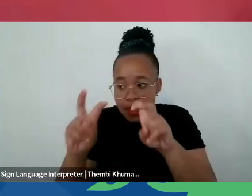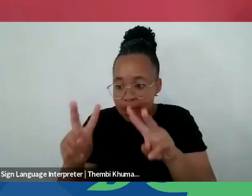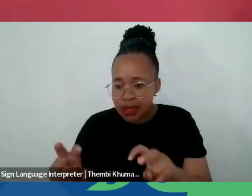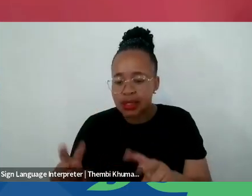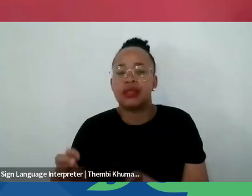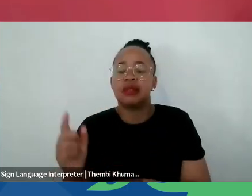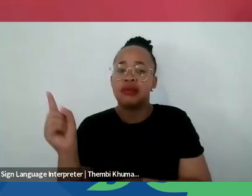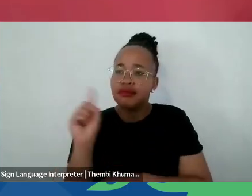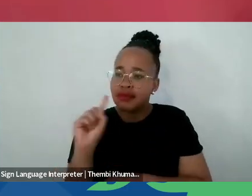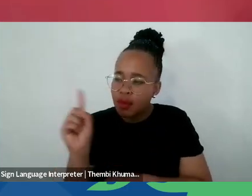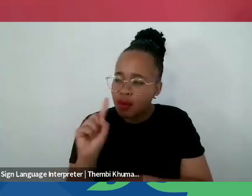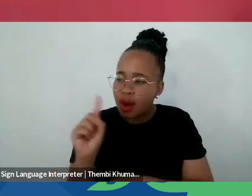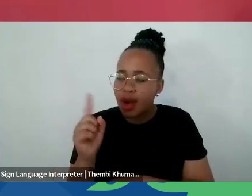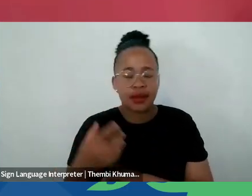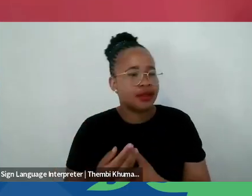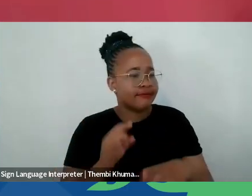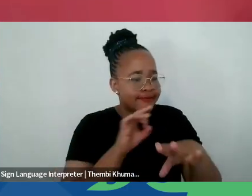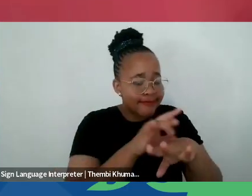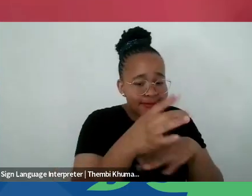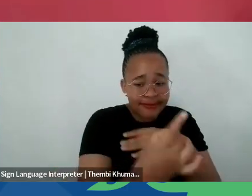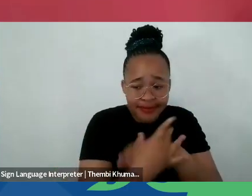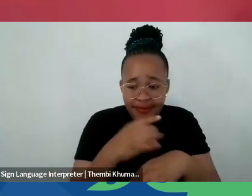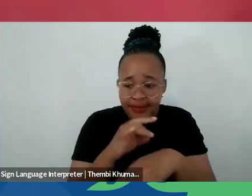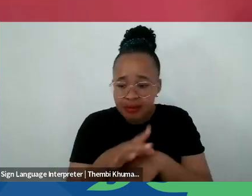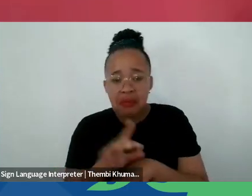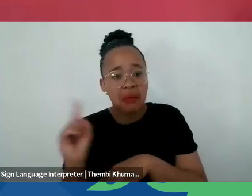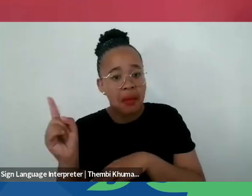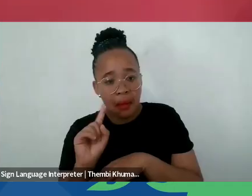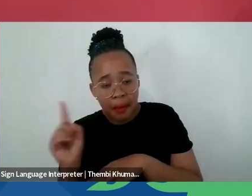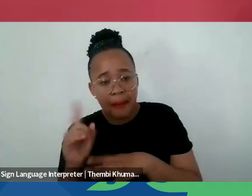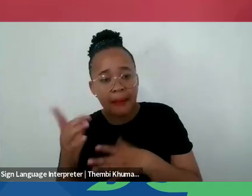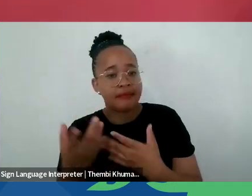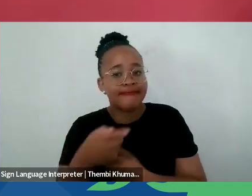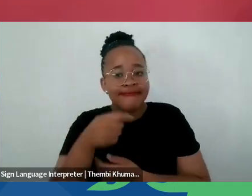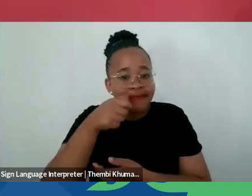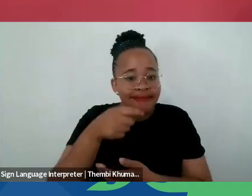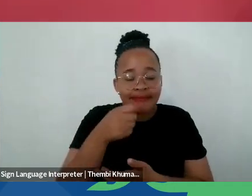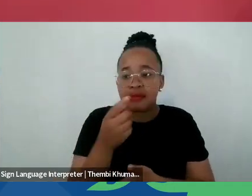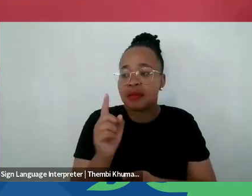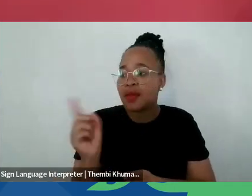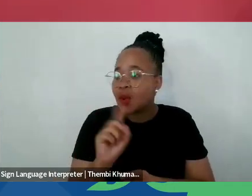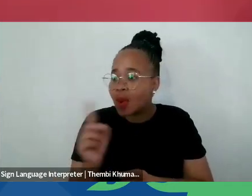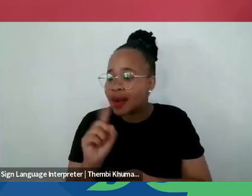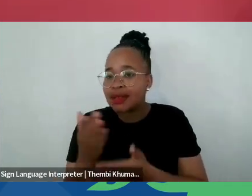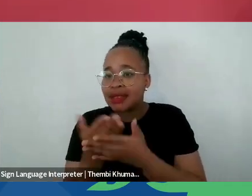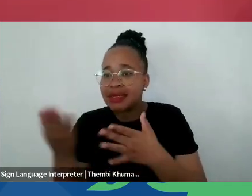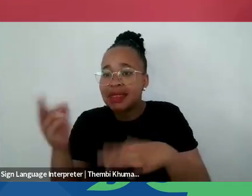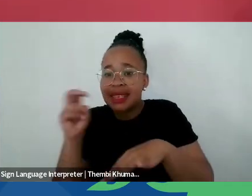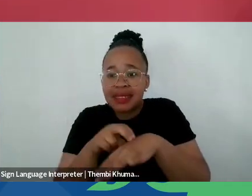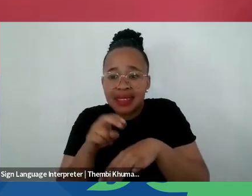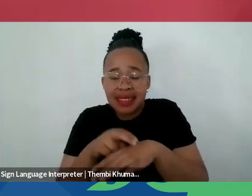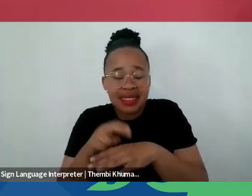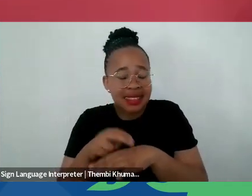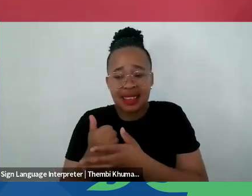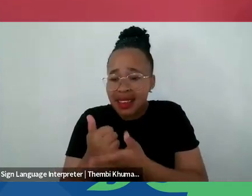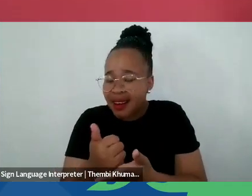what practical counseling or treatment can be provided, and also how to refer people who require additional information. So that's